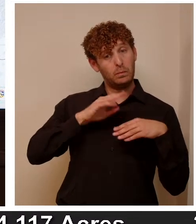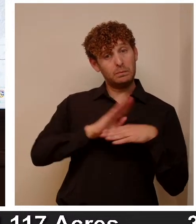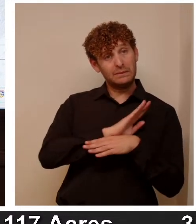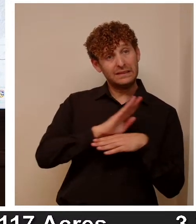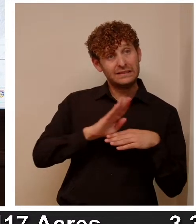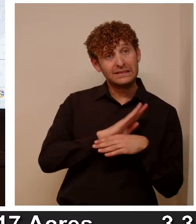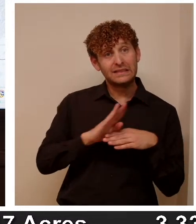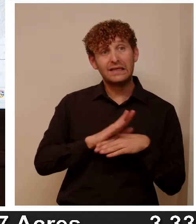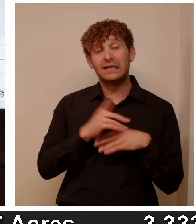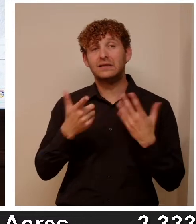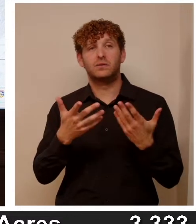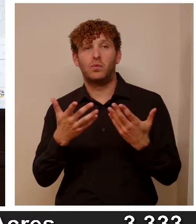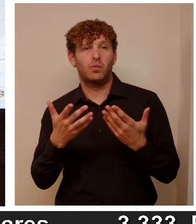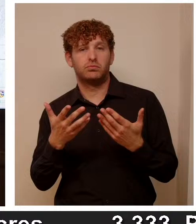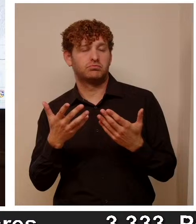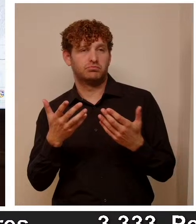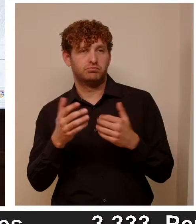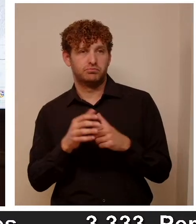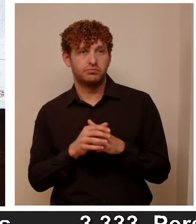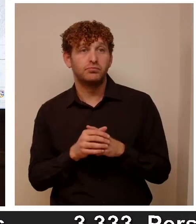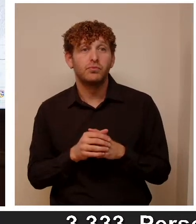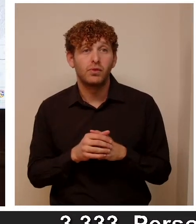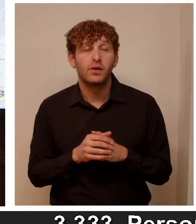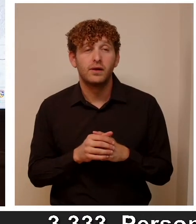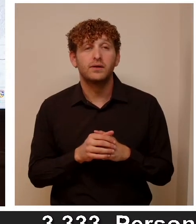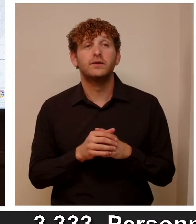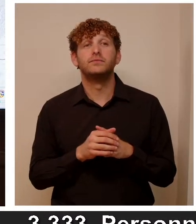unemployment benefits. The Employment